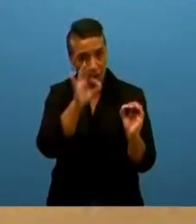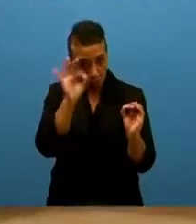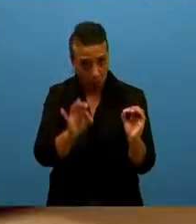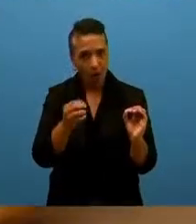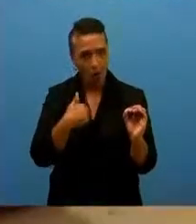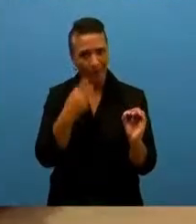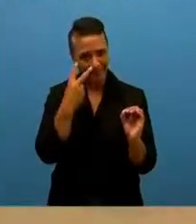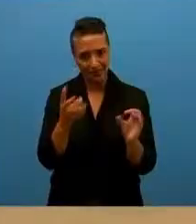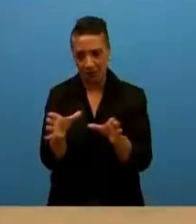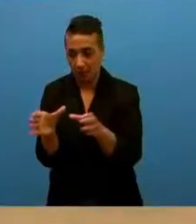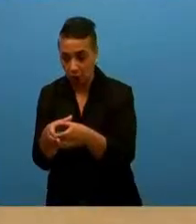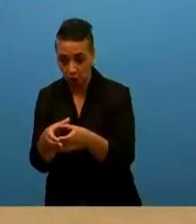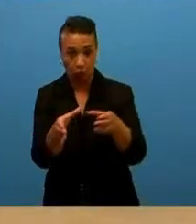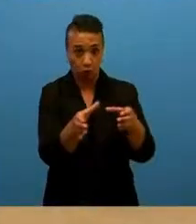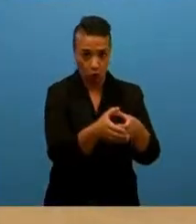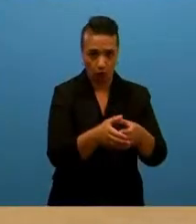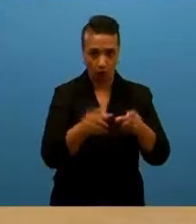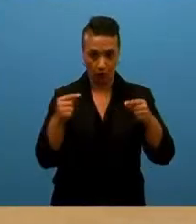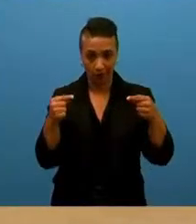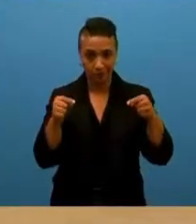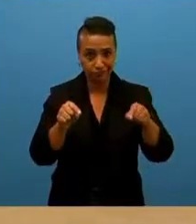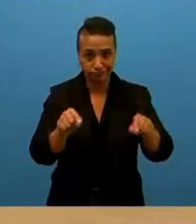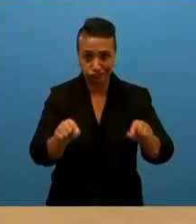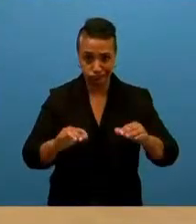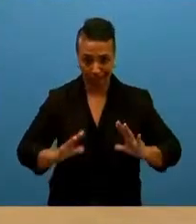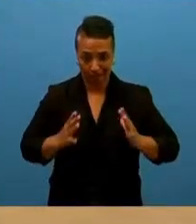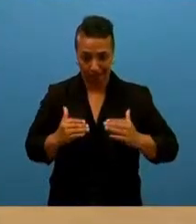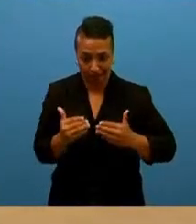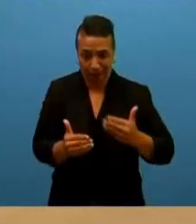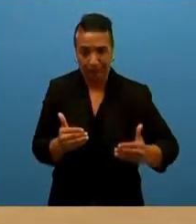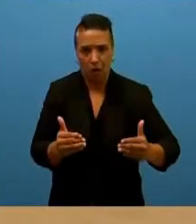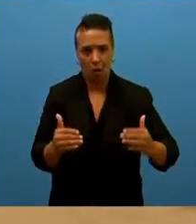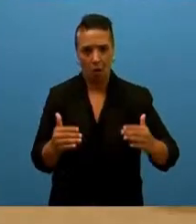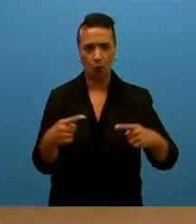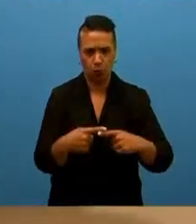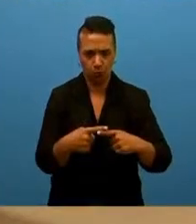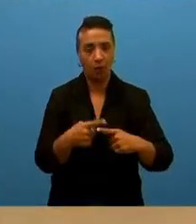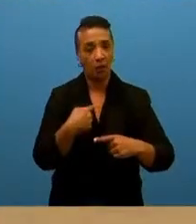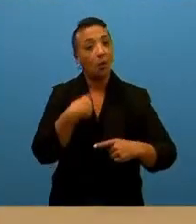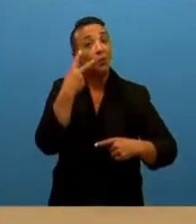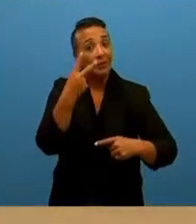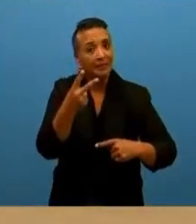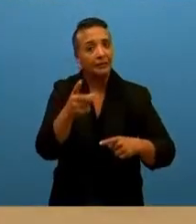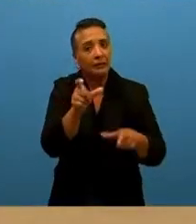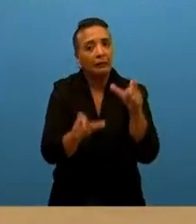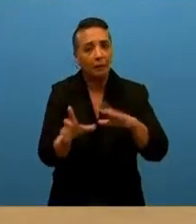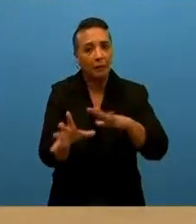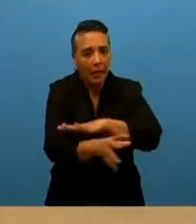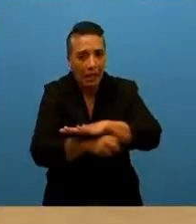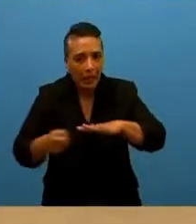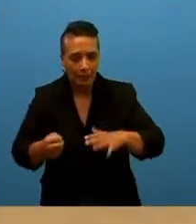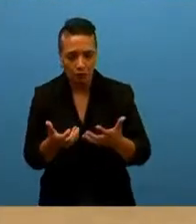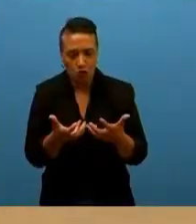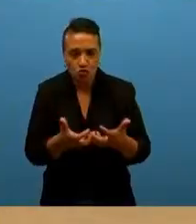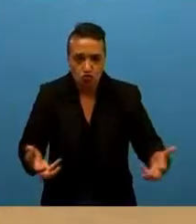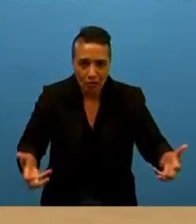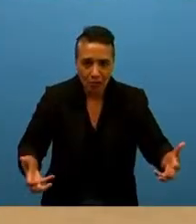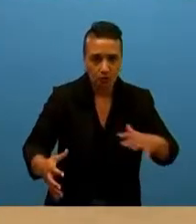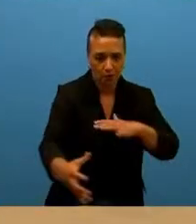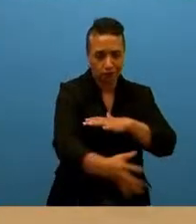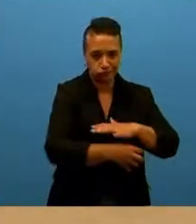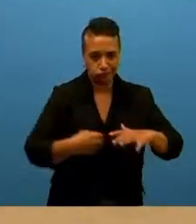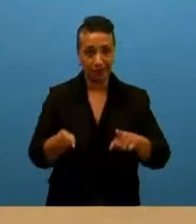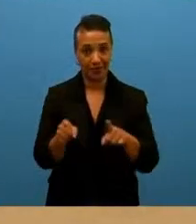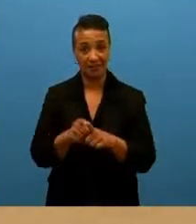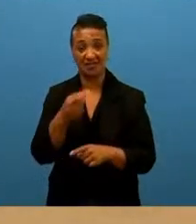both people's customary practices. This relates also to the exploitation of resources, where the Russian